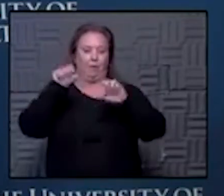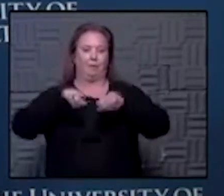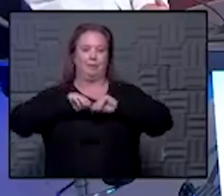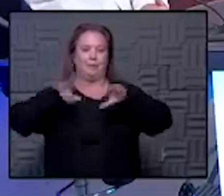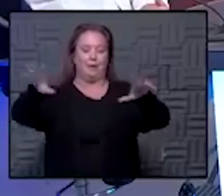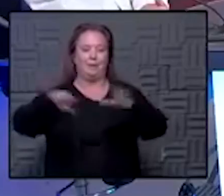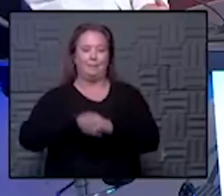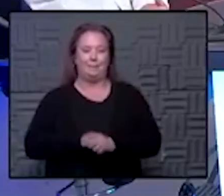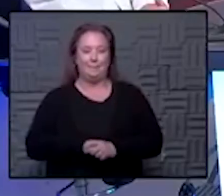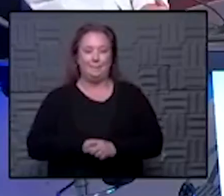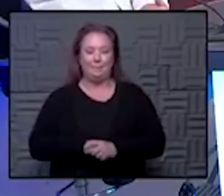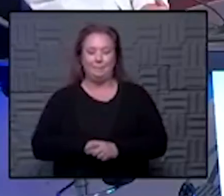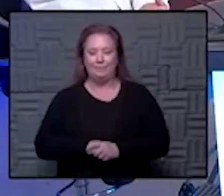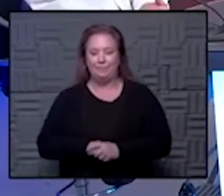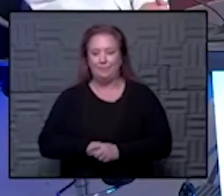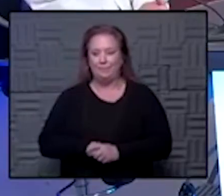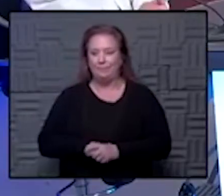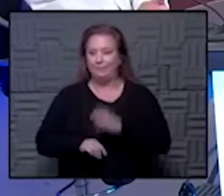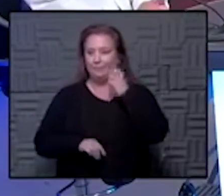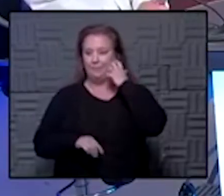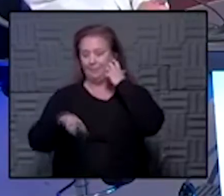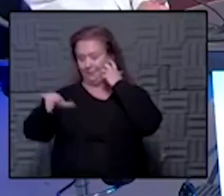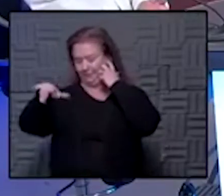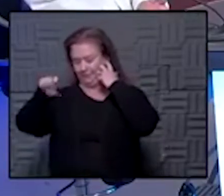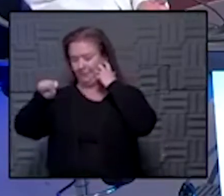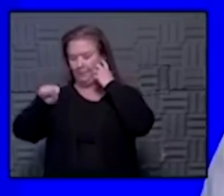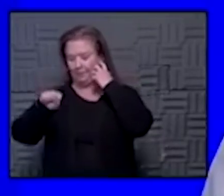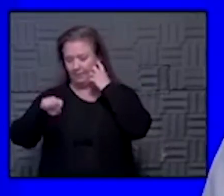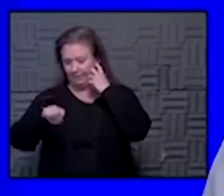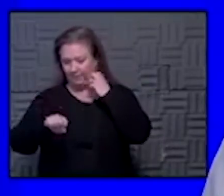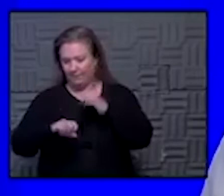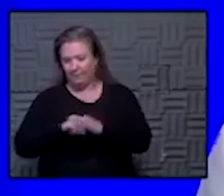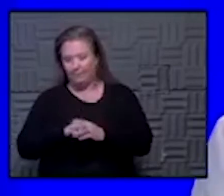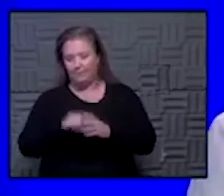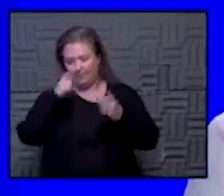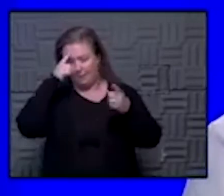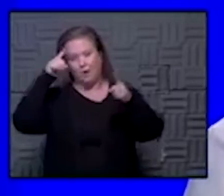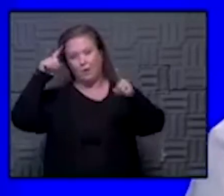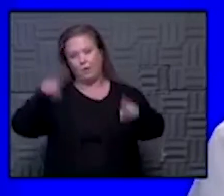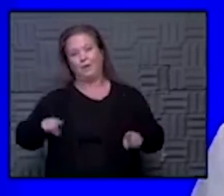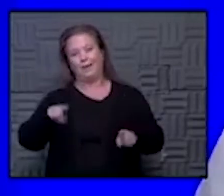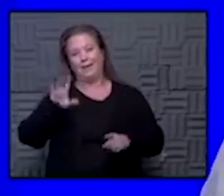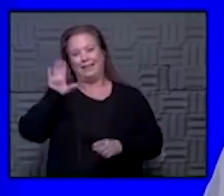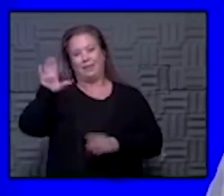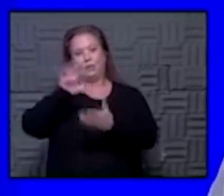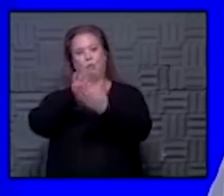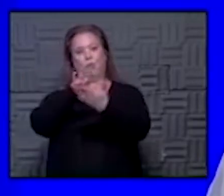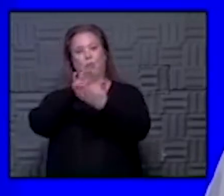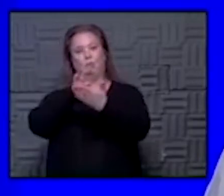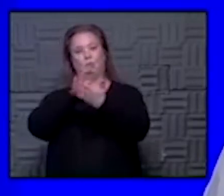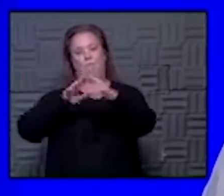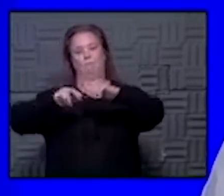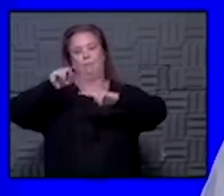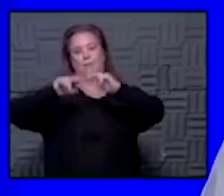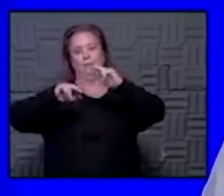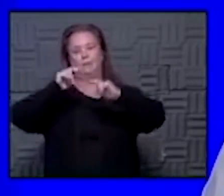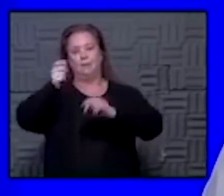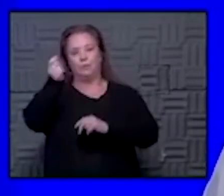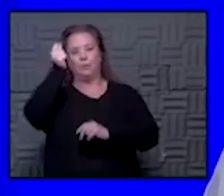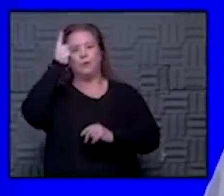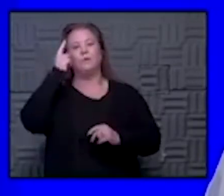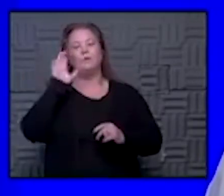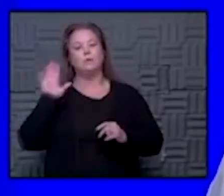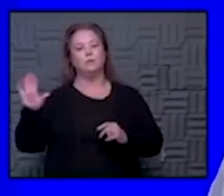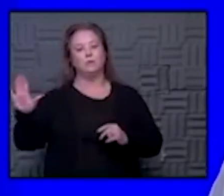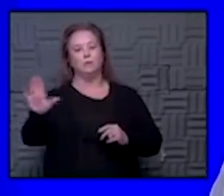it. Yeah, I would agree. I think, again, in those school buildings, we understand